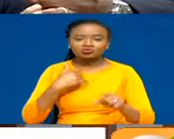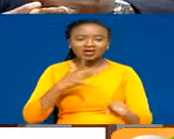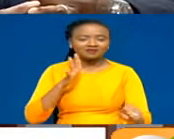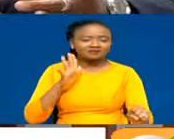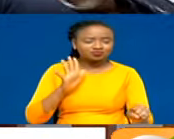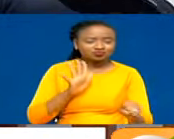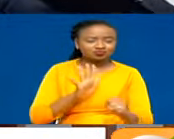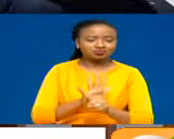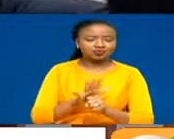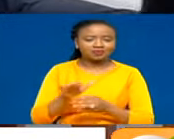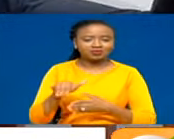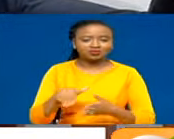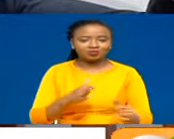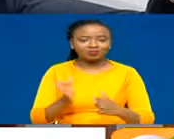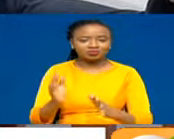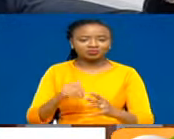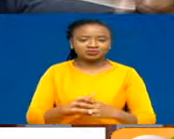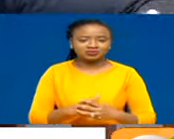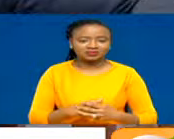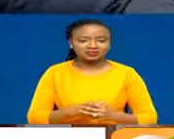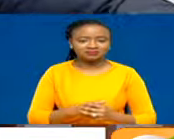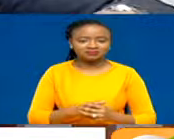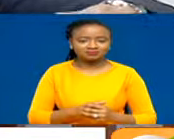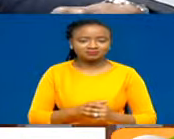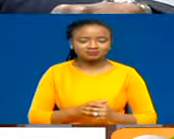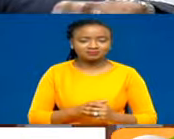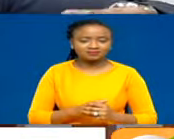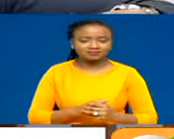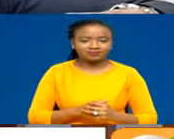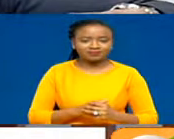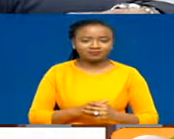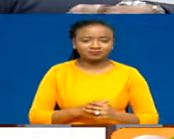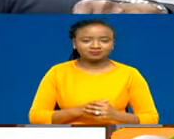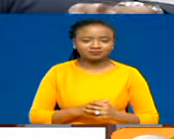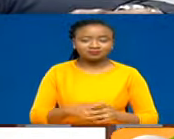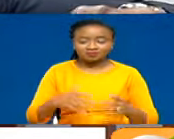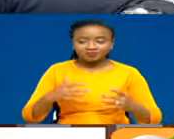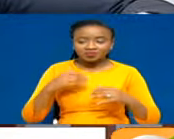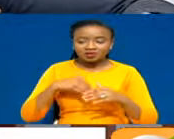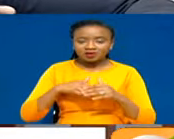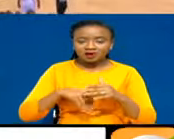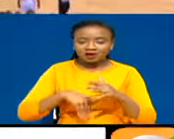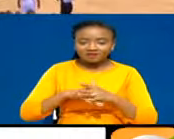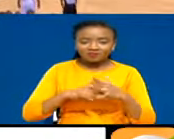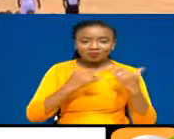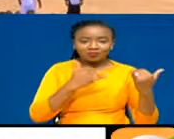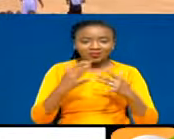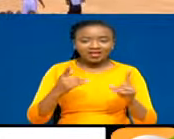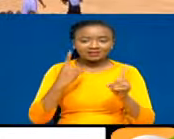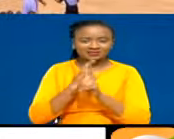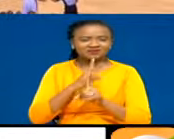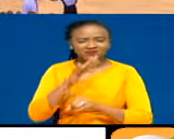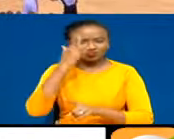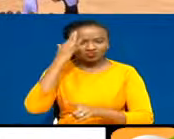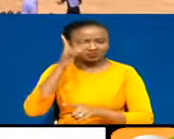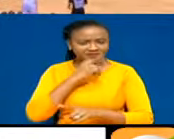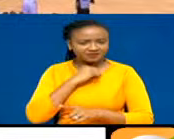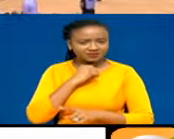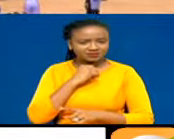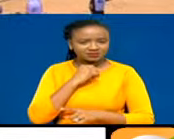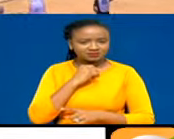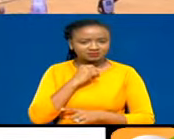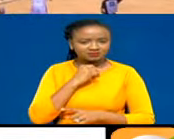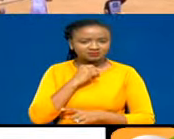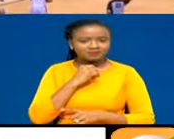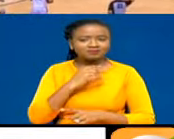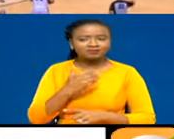opportunity there. Yeah, it relieves our minds. We send all these football players. I think, Jeff, you would know this.